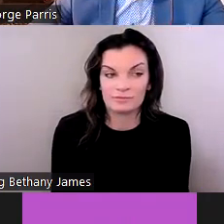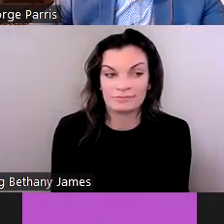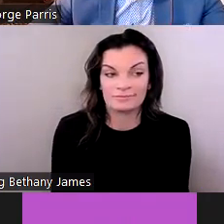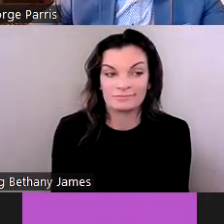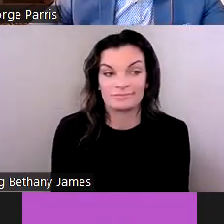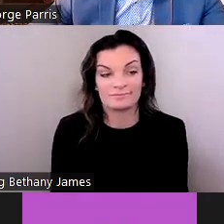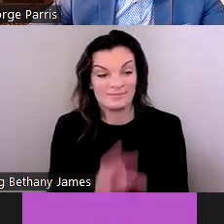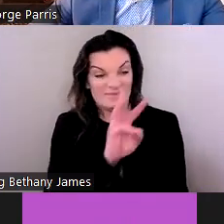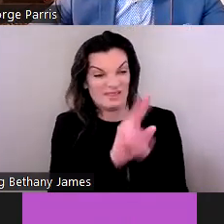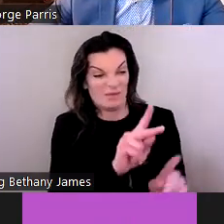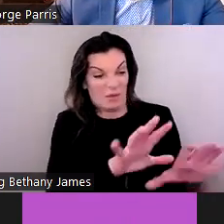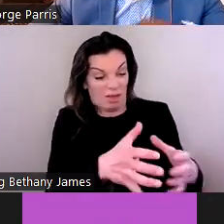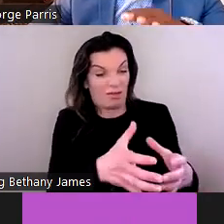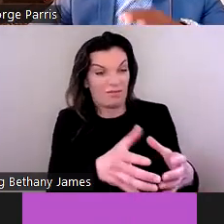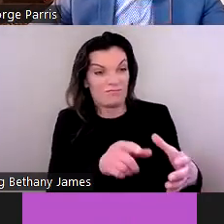in the workplace.